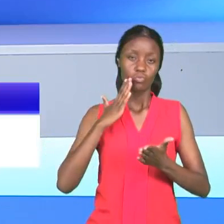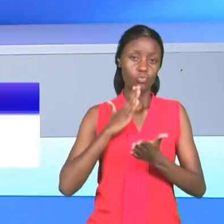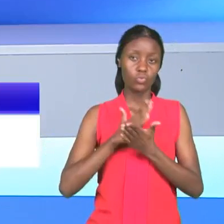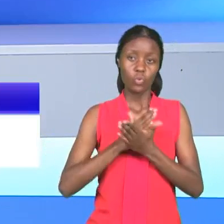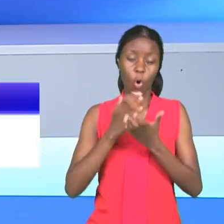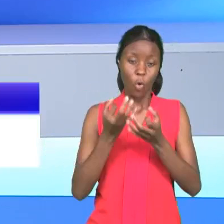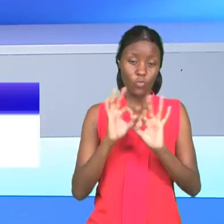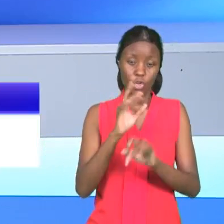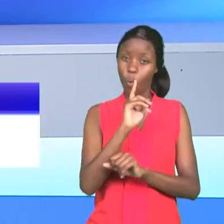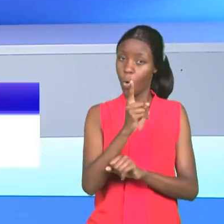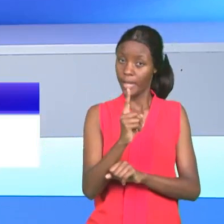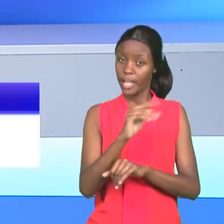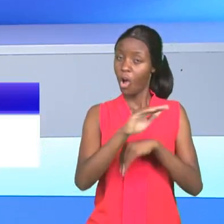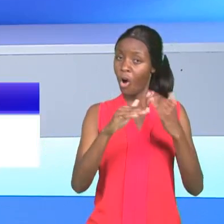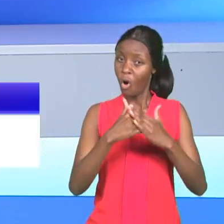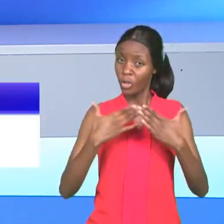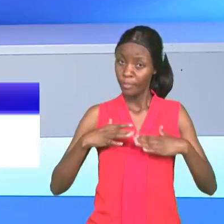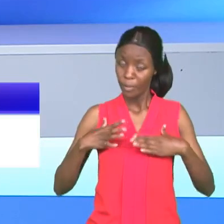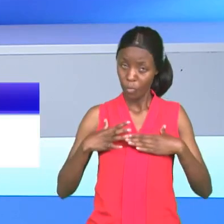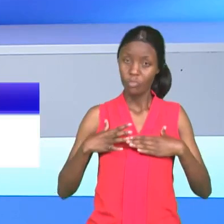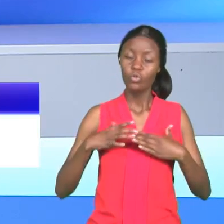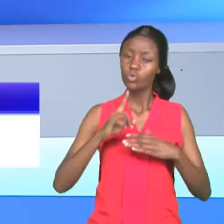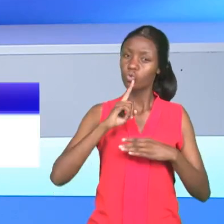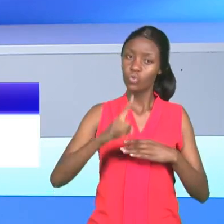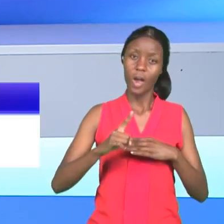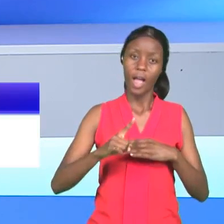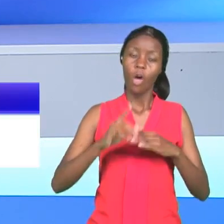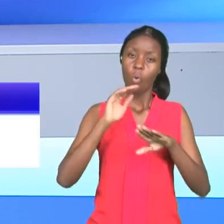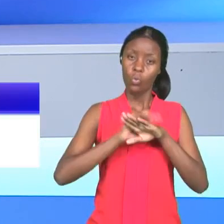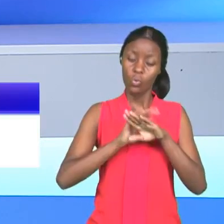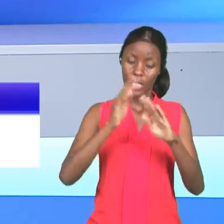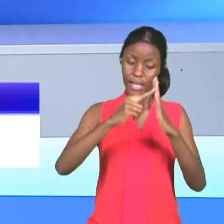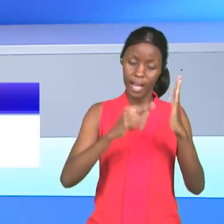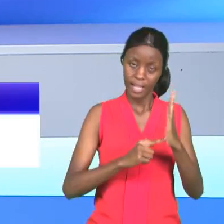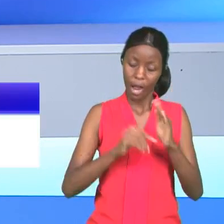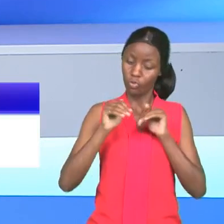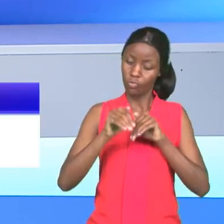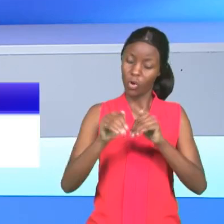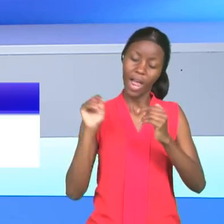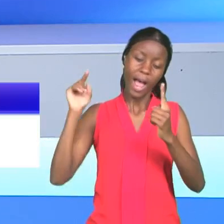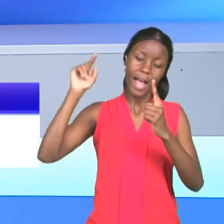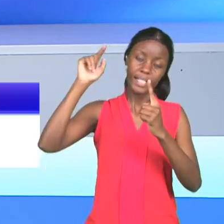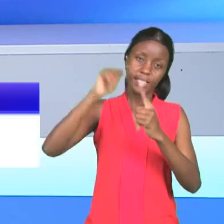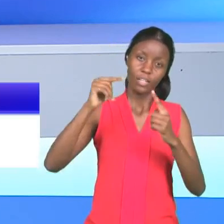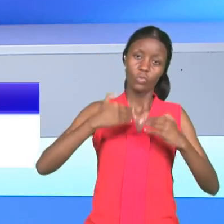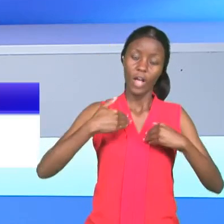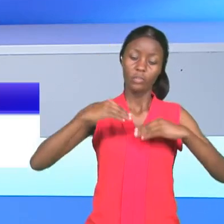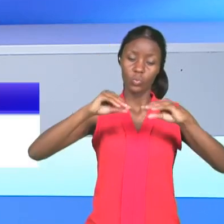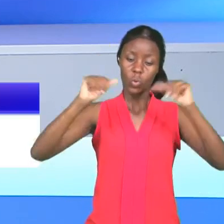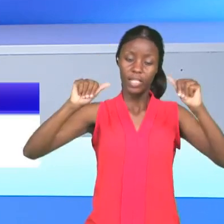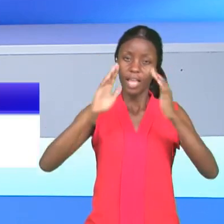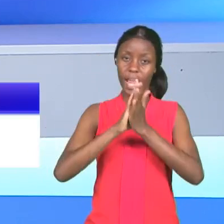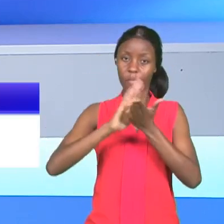his ministry, urging all stakeholders to ensure that proper guidelines are followed to the letter for a quality and more